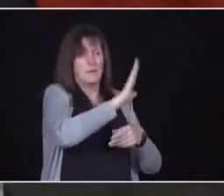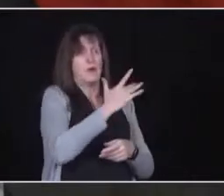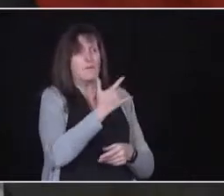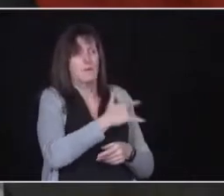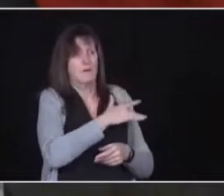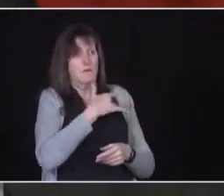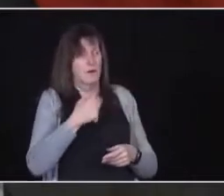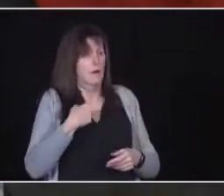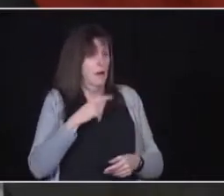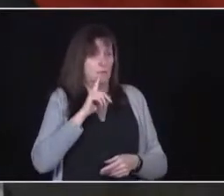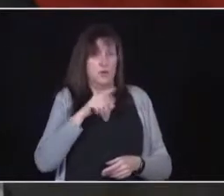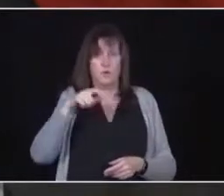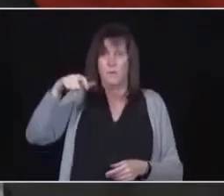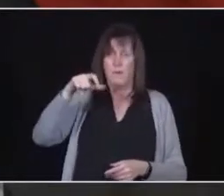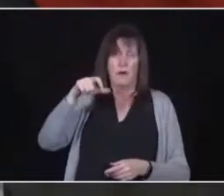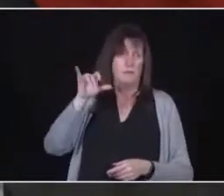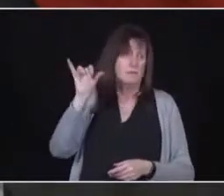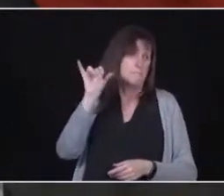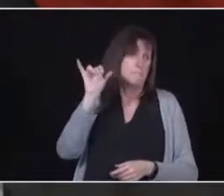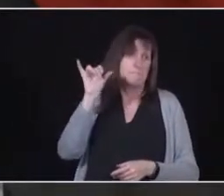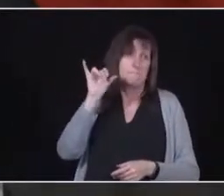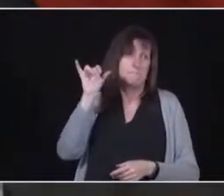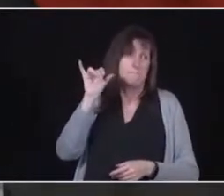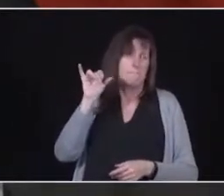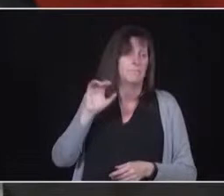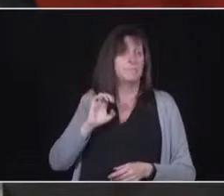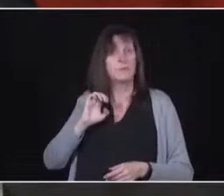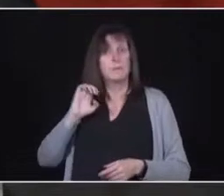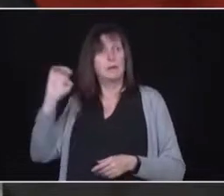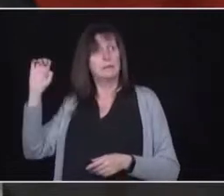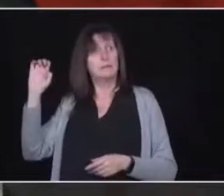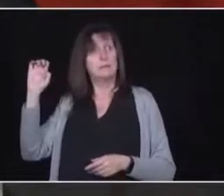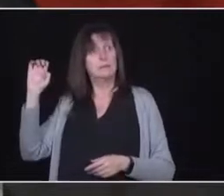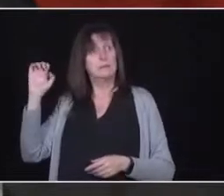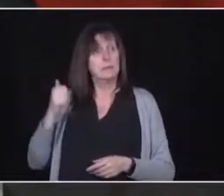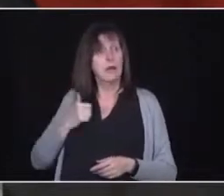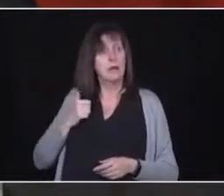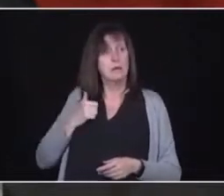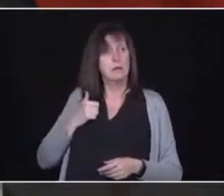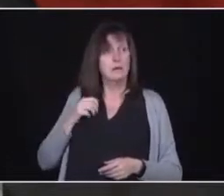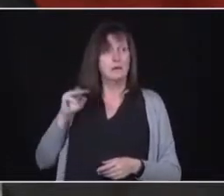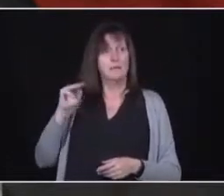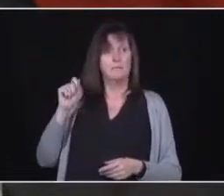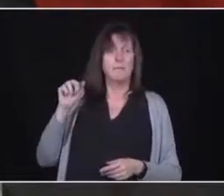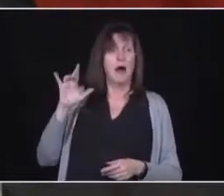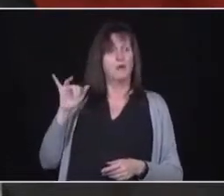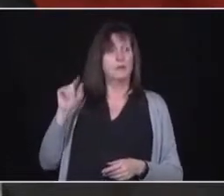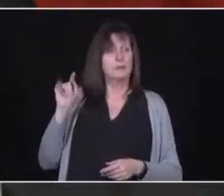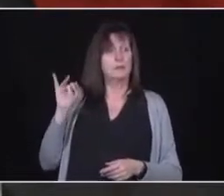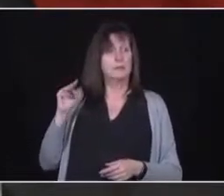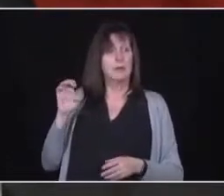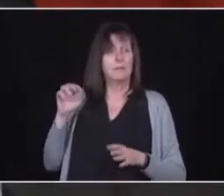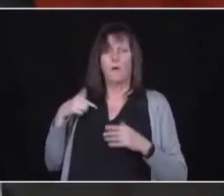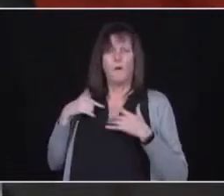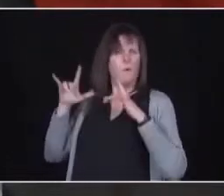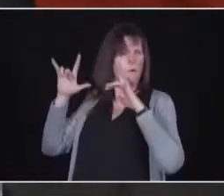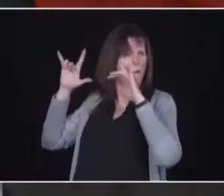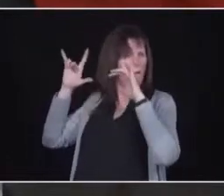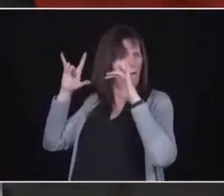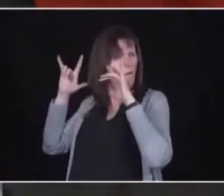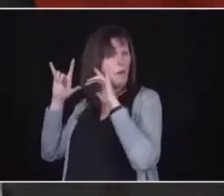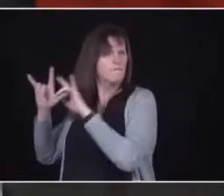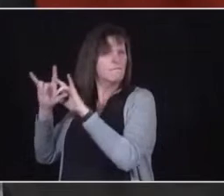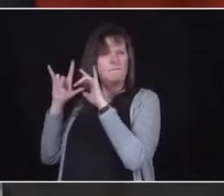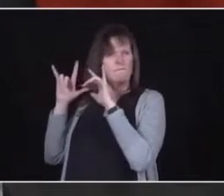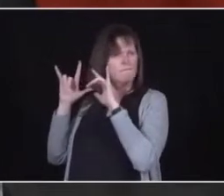I always say I love the Maritimers. I love the East Coasters. Do you know who's been an absolute champion? They all have been, by the way, but